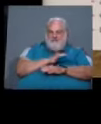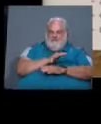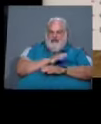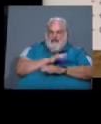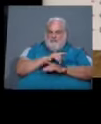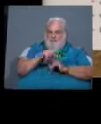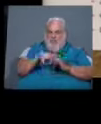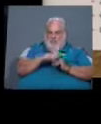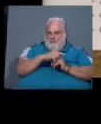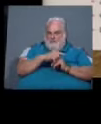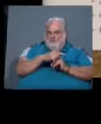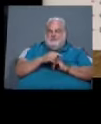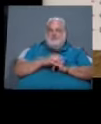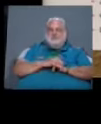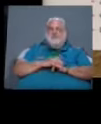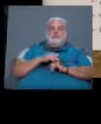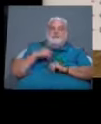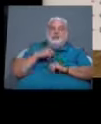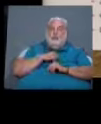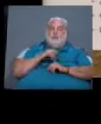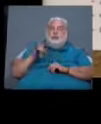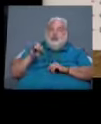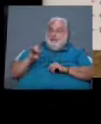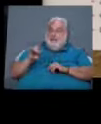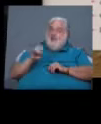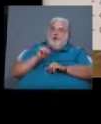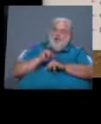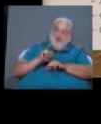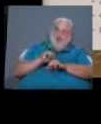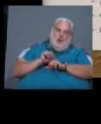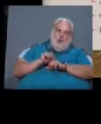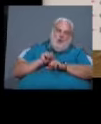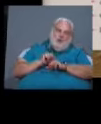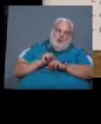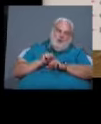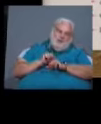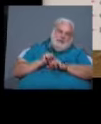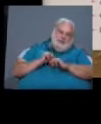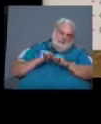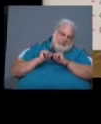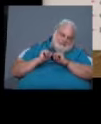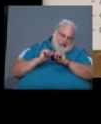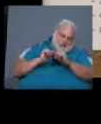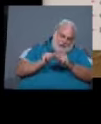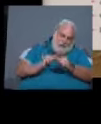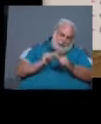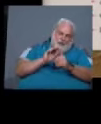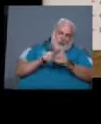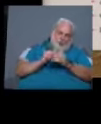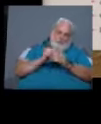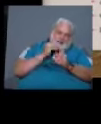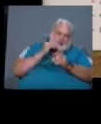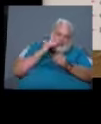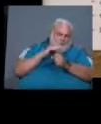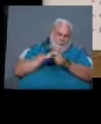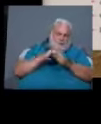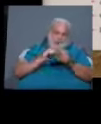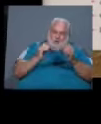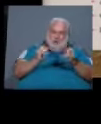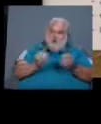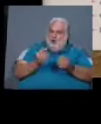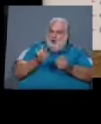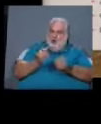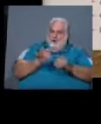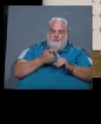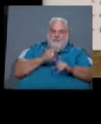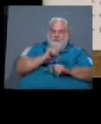plus. We did work extensively with all of the neighbors. No one from Aberdeen that I'm aware of